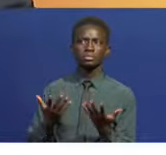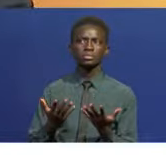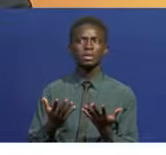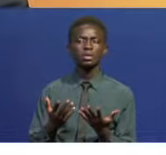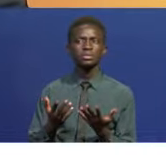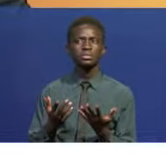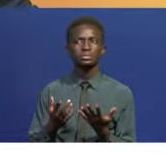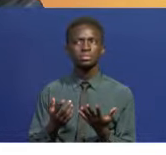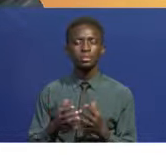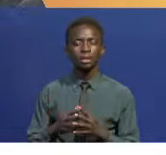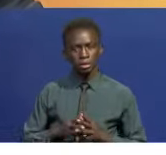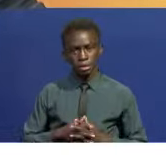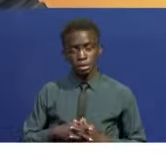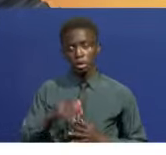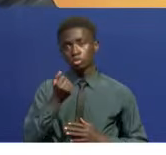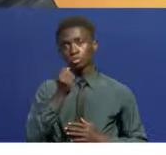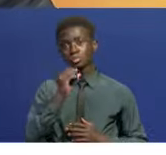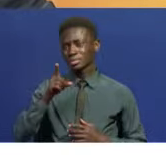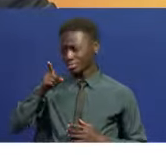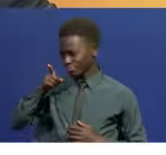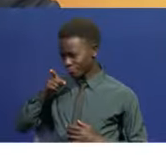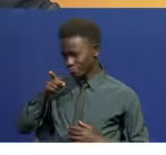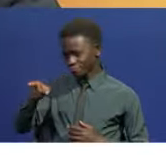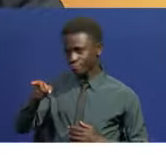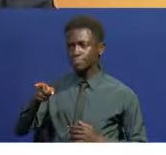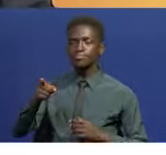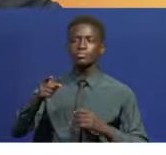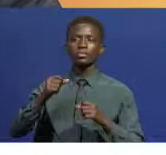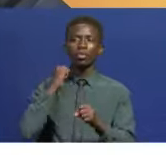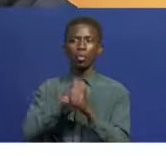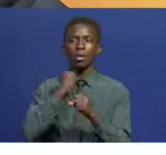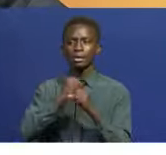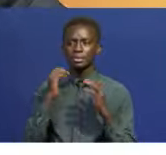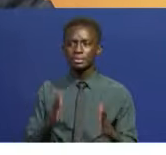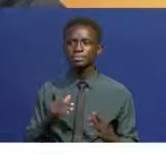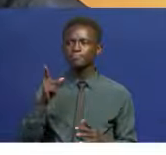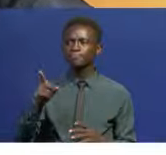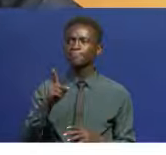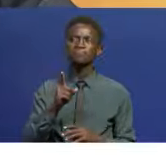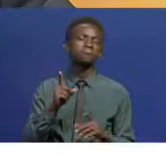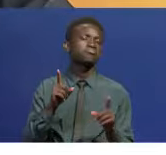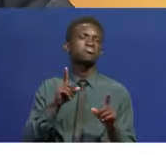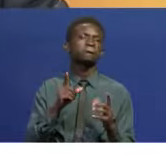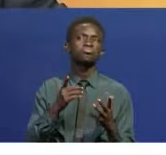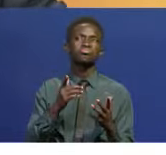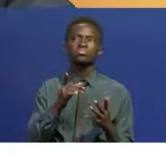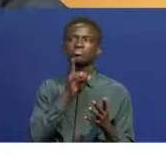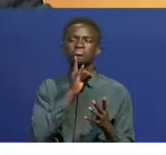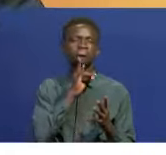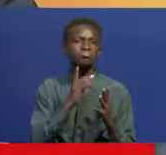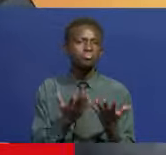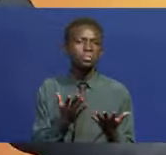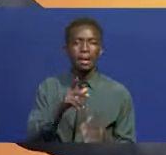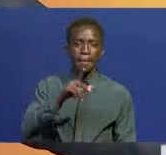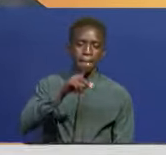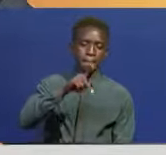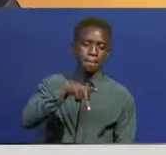the employee. Yeah. And this employee has to part with, of course, PAYE and the